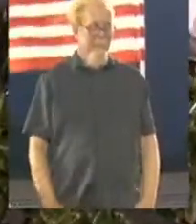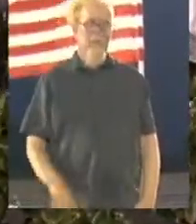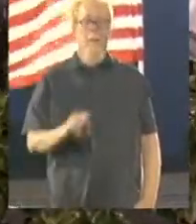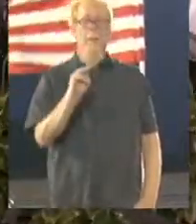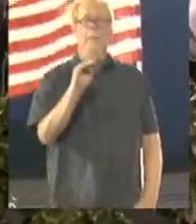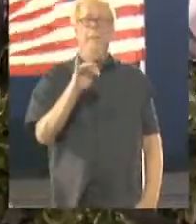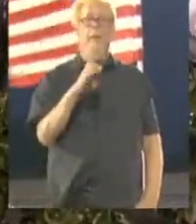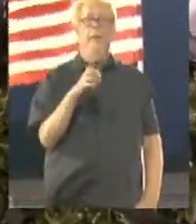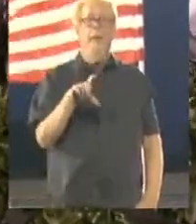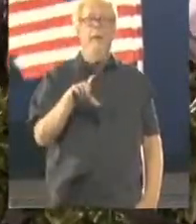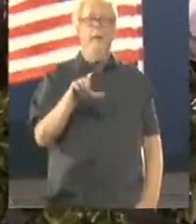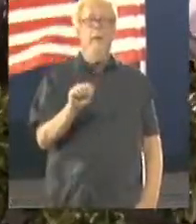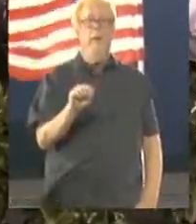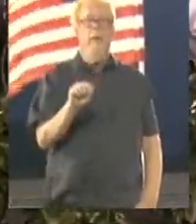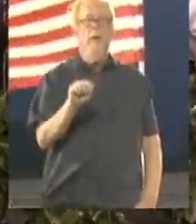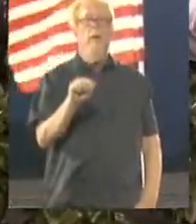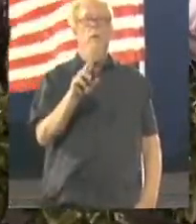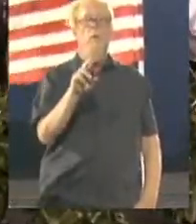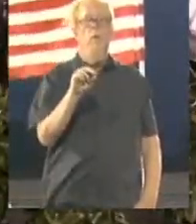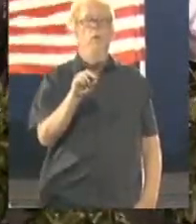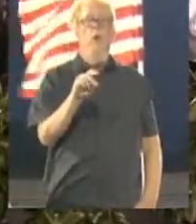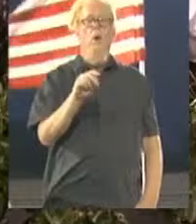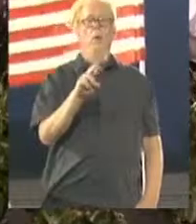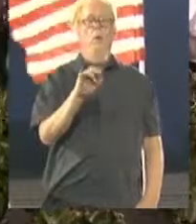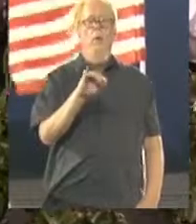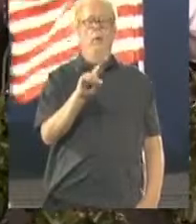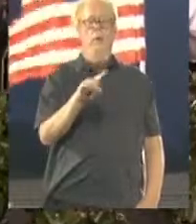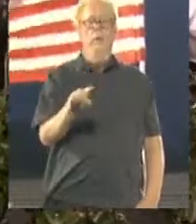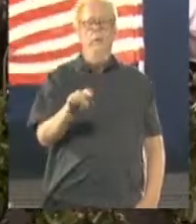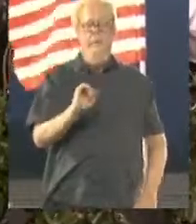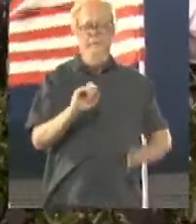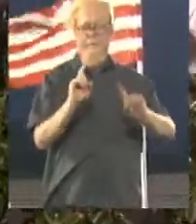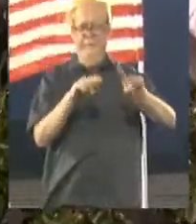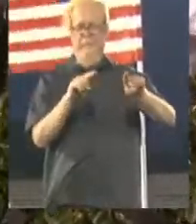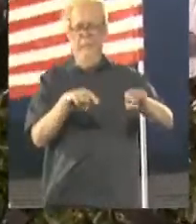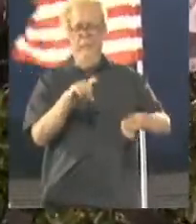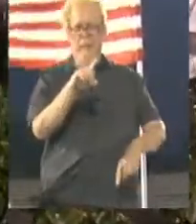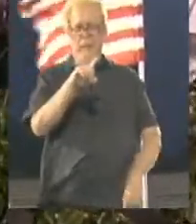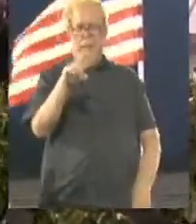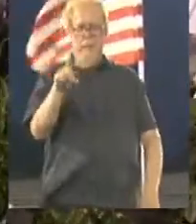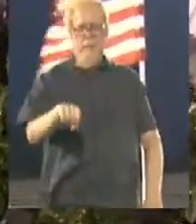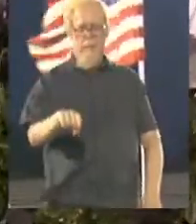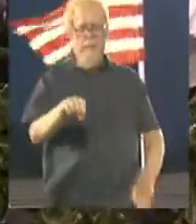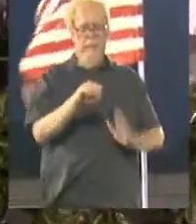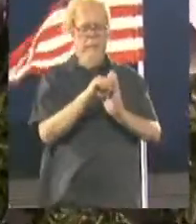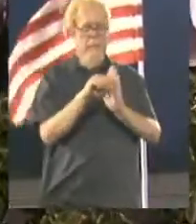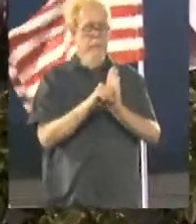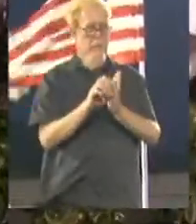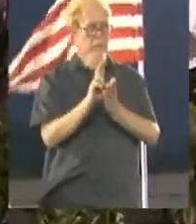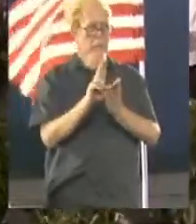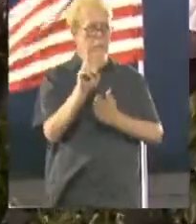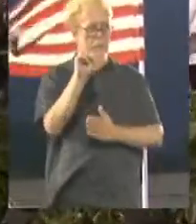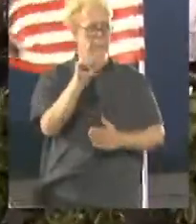Michaela Rose Rodriguez will be attending Texas State University.